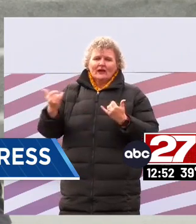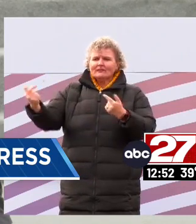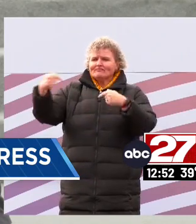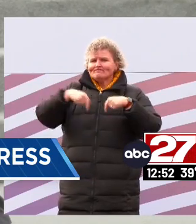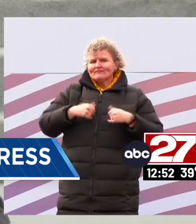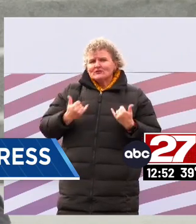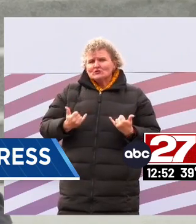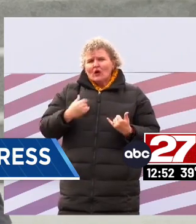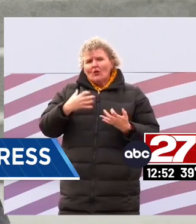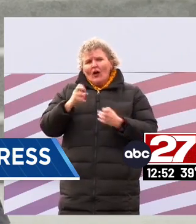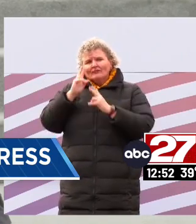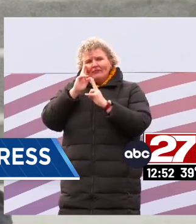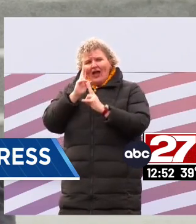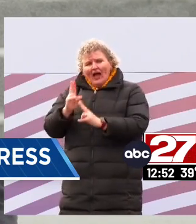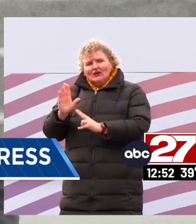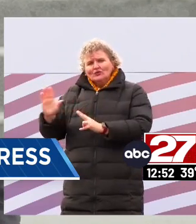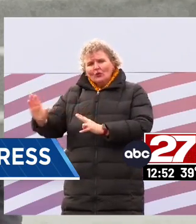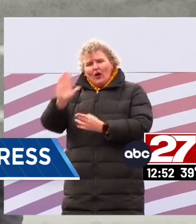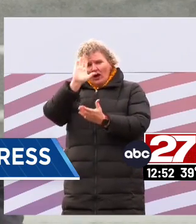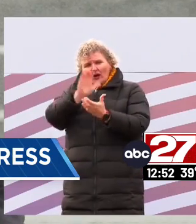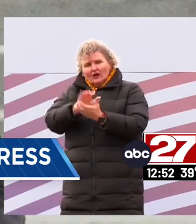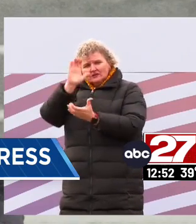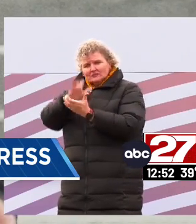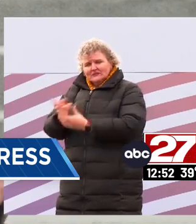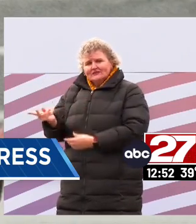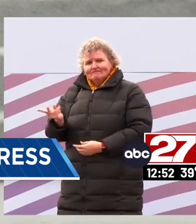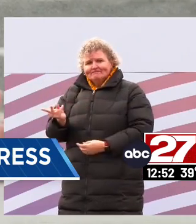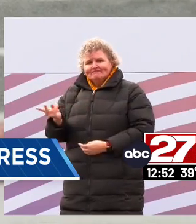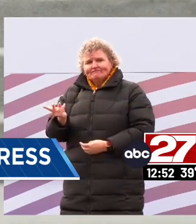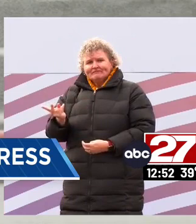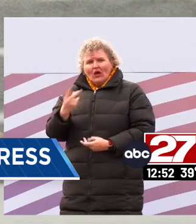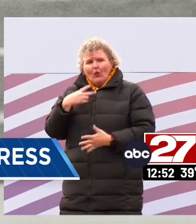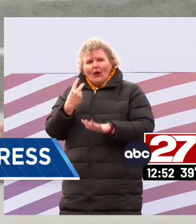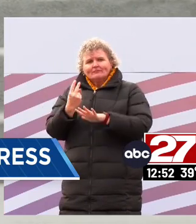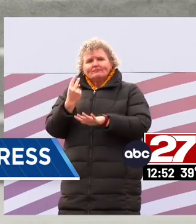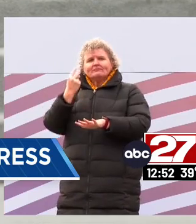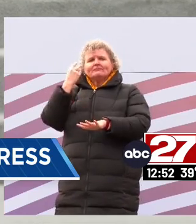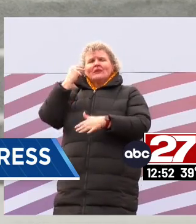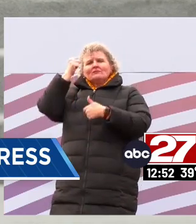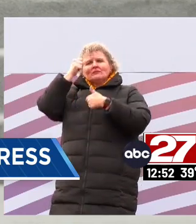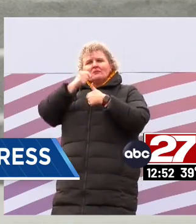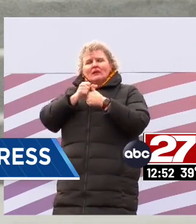husbands. May their memories be a blessing.